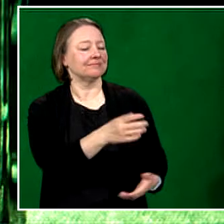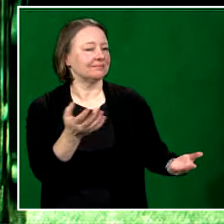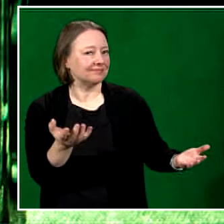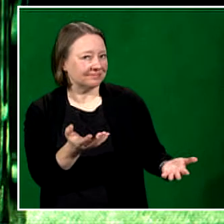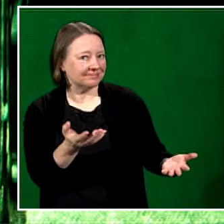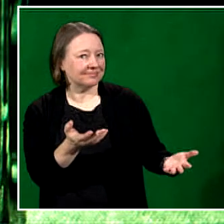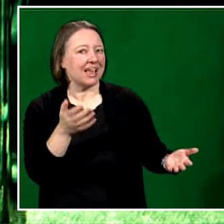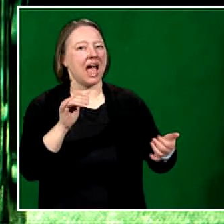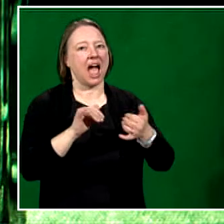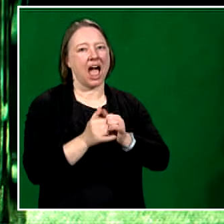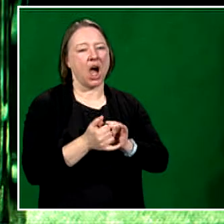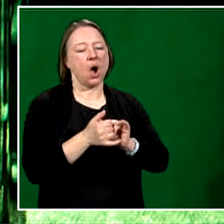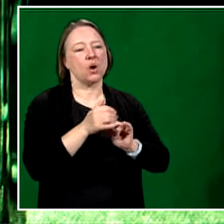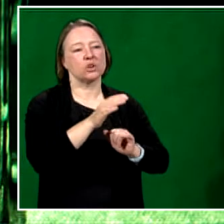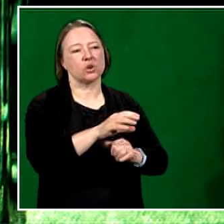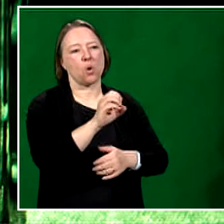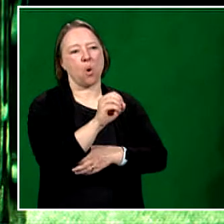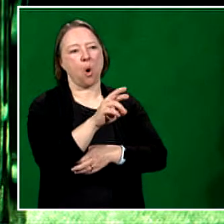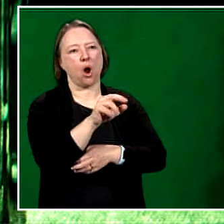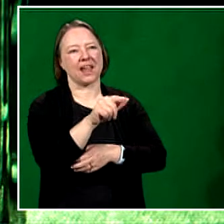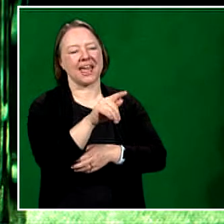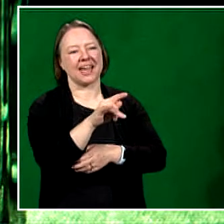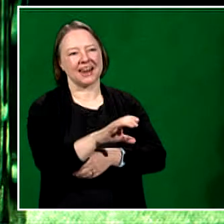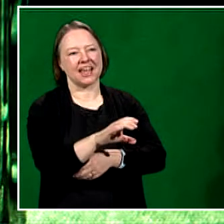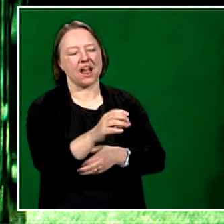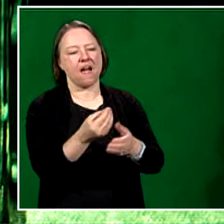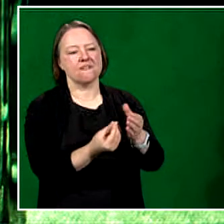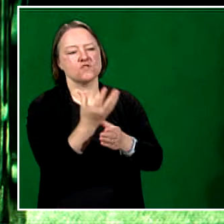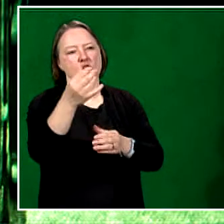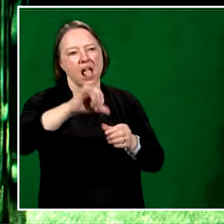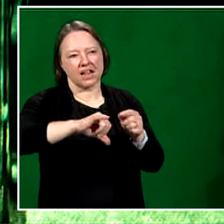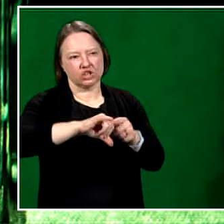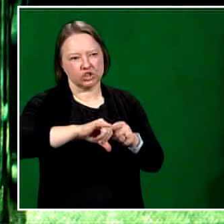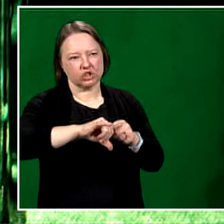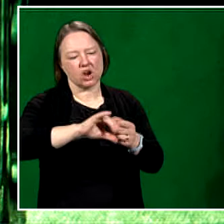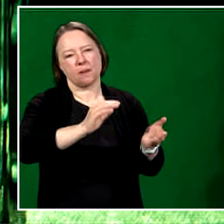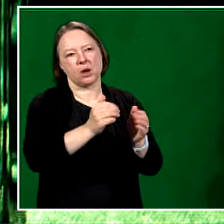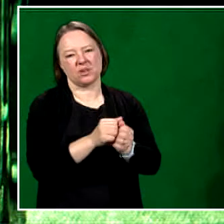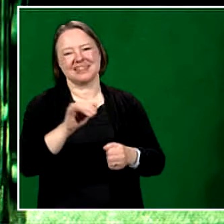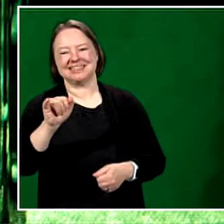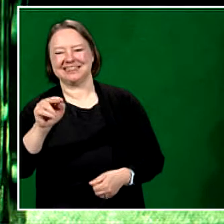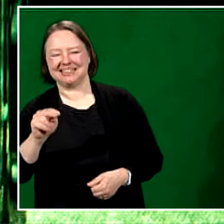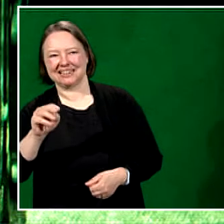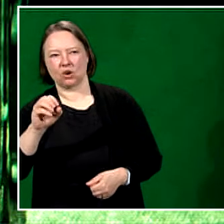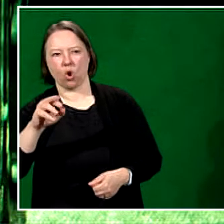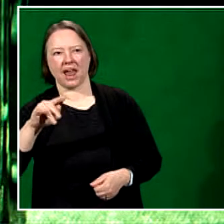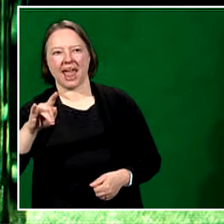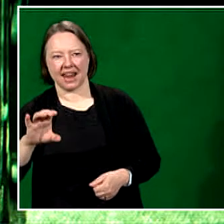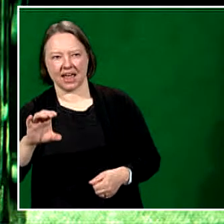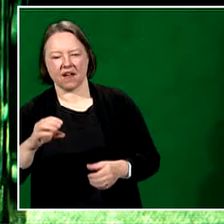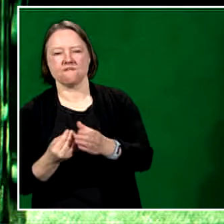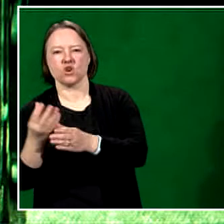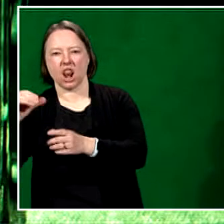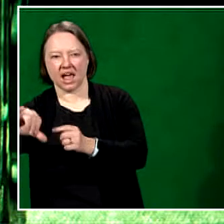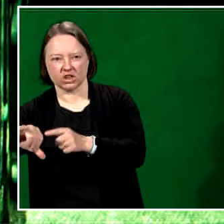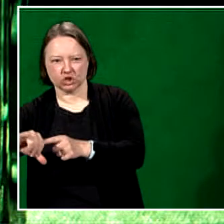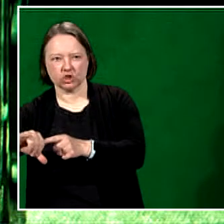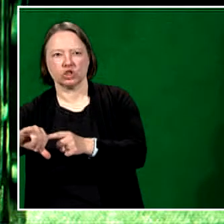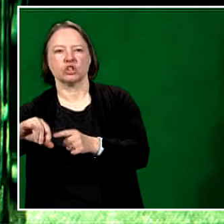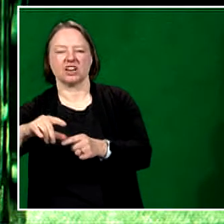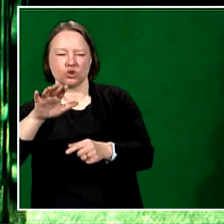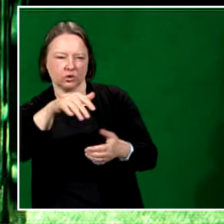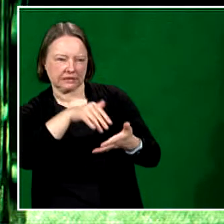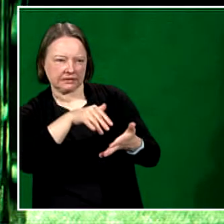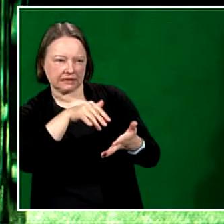is, how does your organic fertilizer compare to inorganic fertilizer in your study that you did